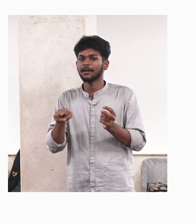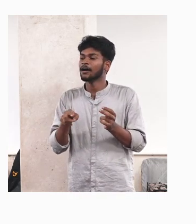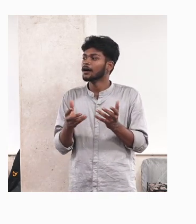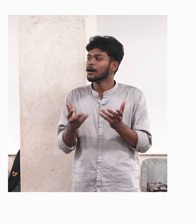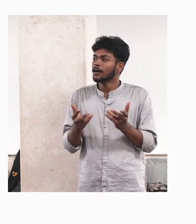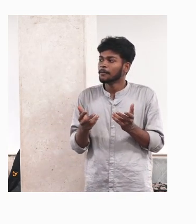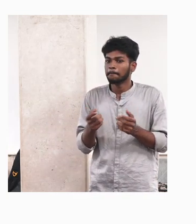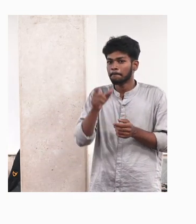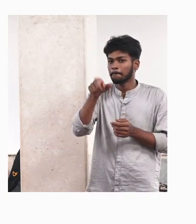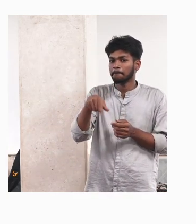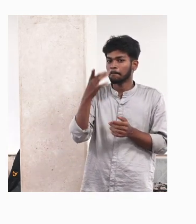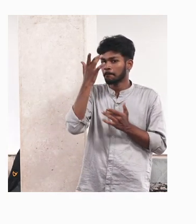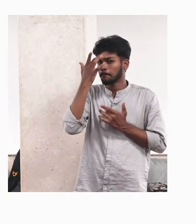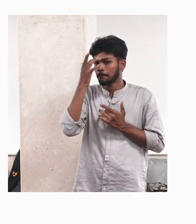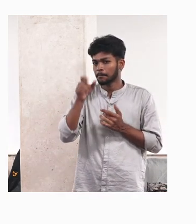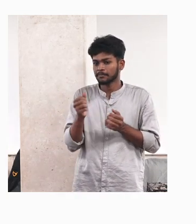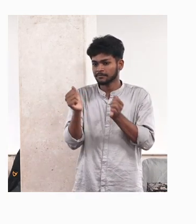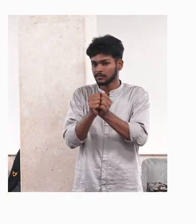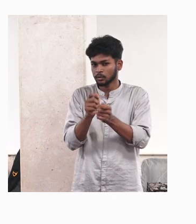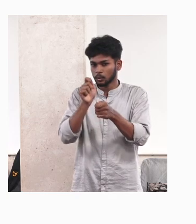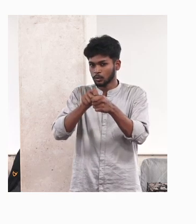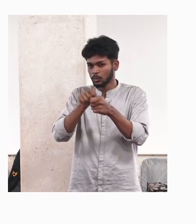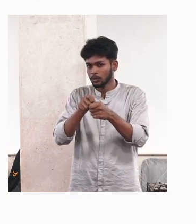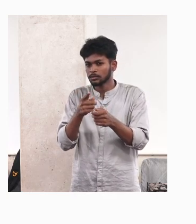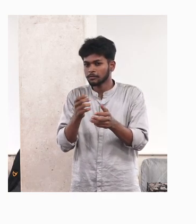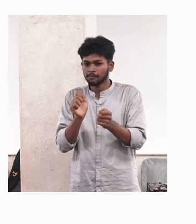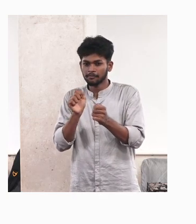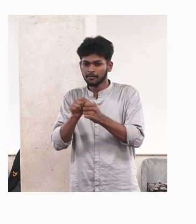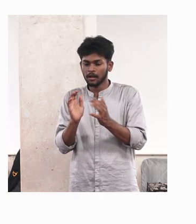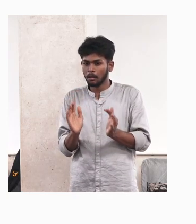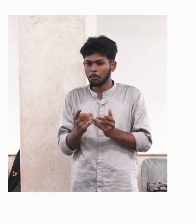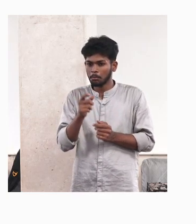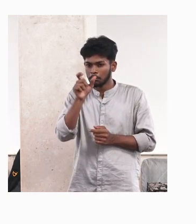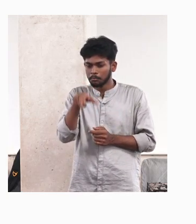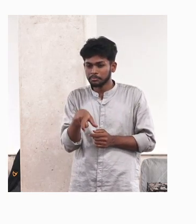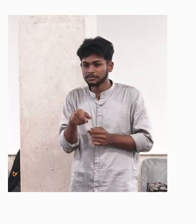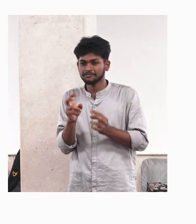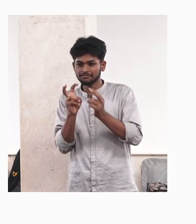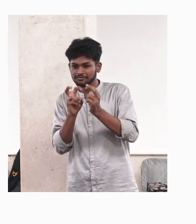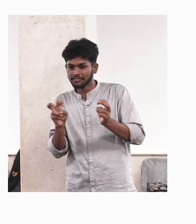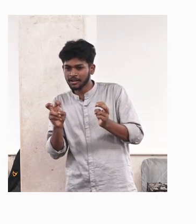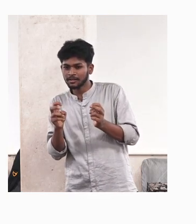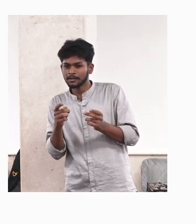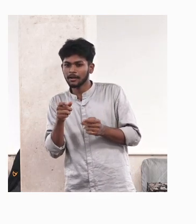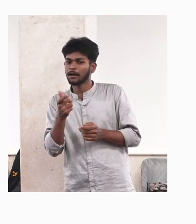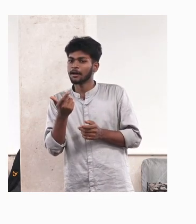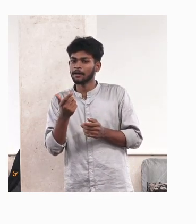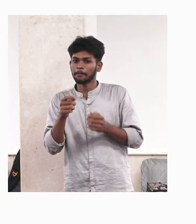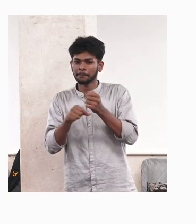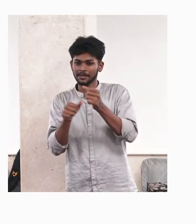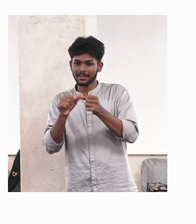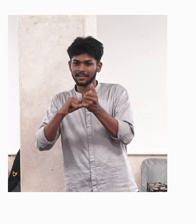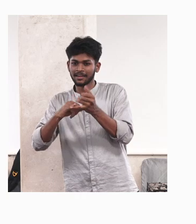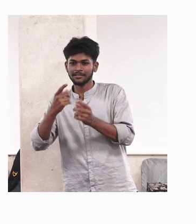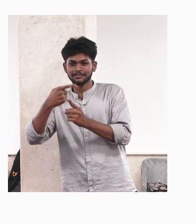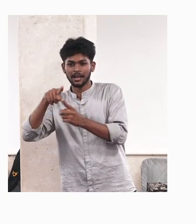that the clients with whom I will work, how will they be able to find out even that the person is gaslighting against